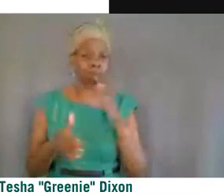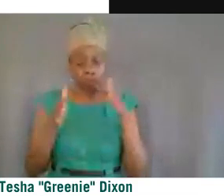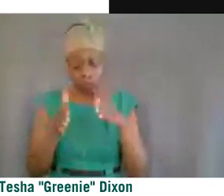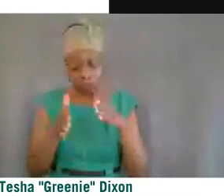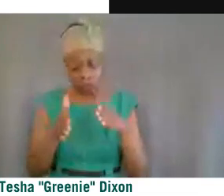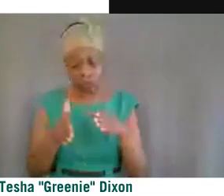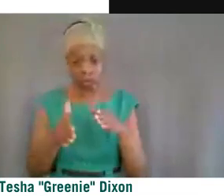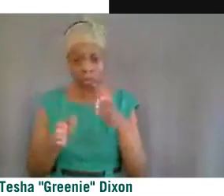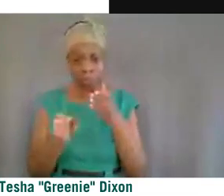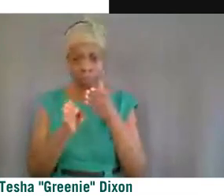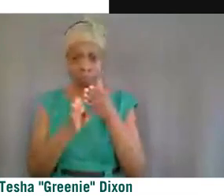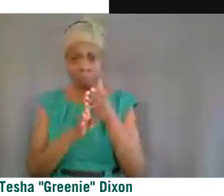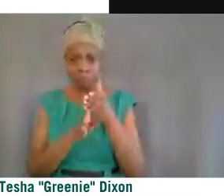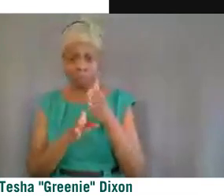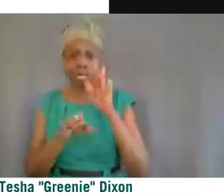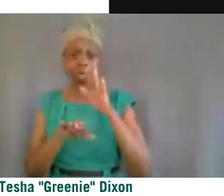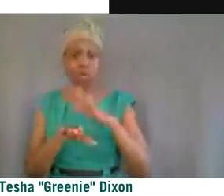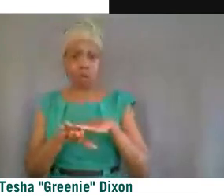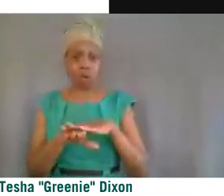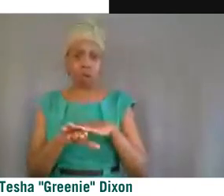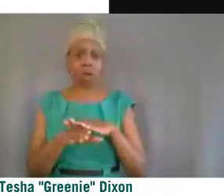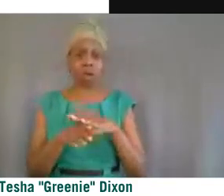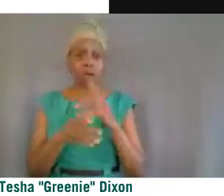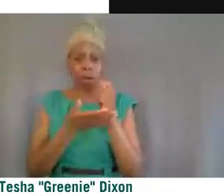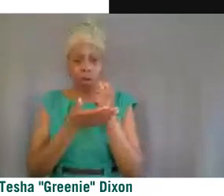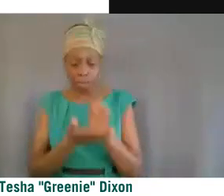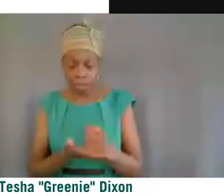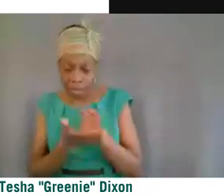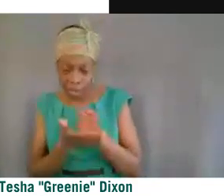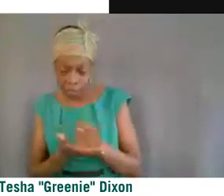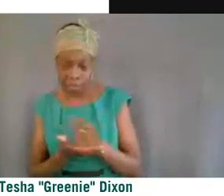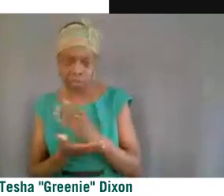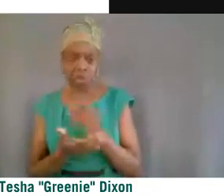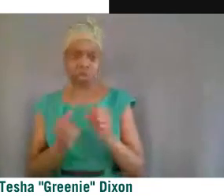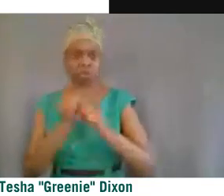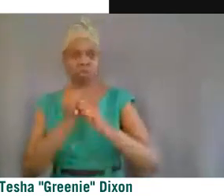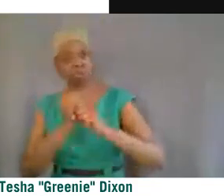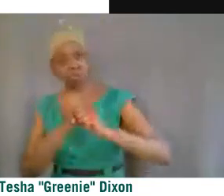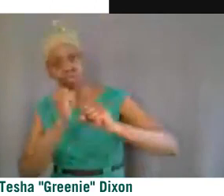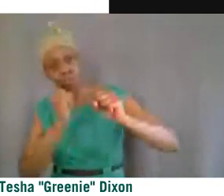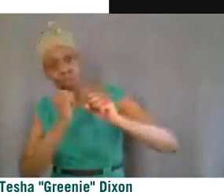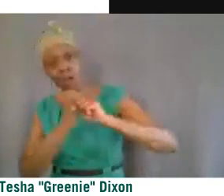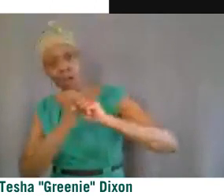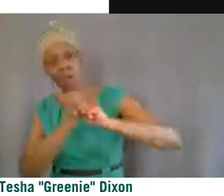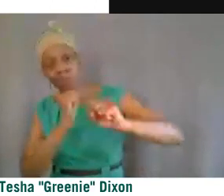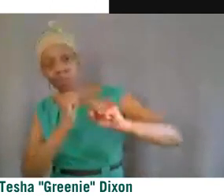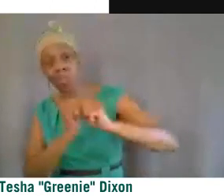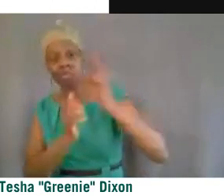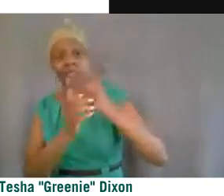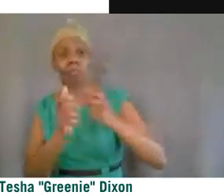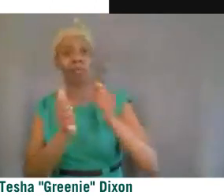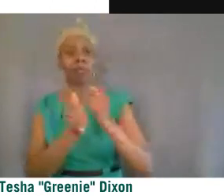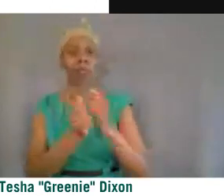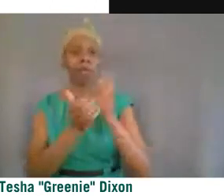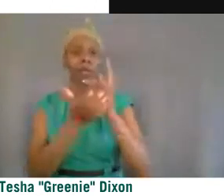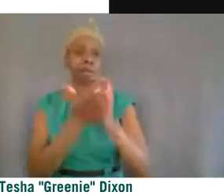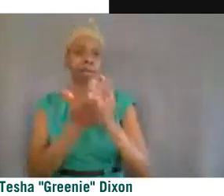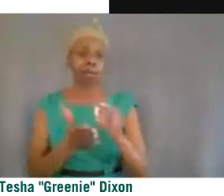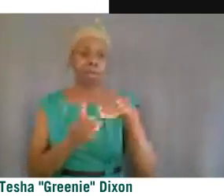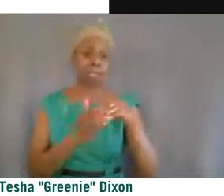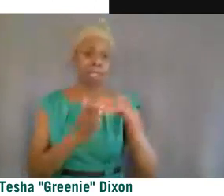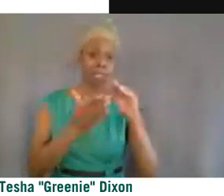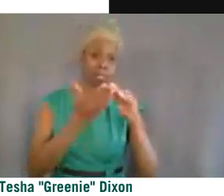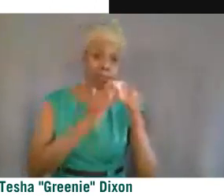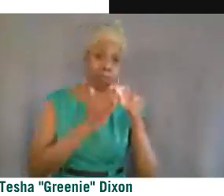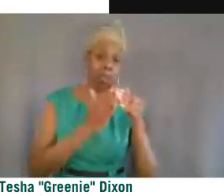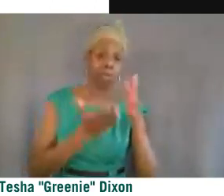predominantly on therapies, on stretching, both with therapists perhaps in the community or at school,